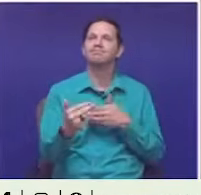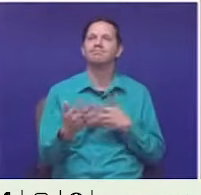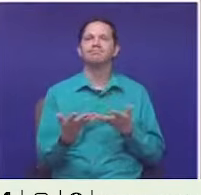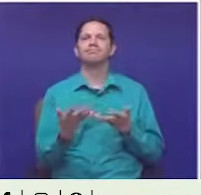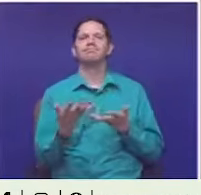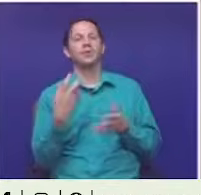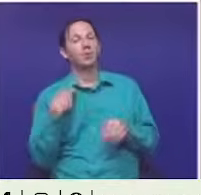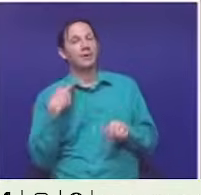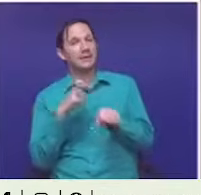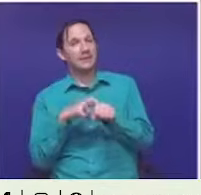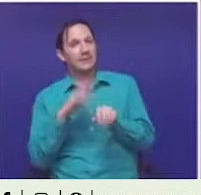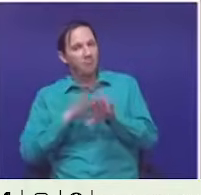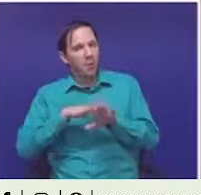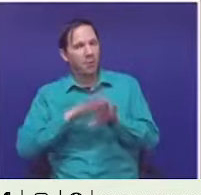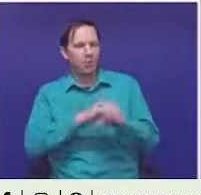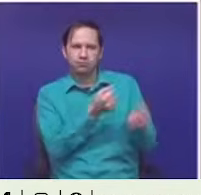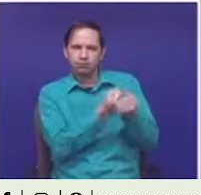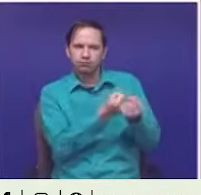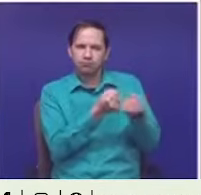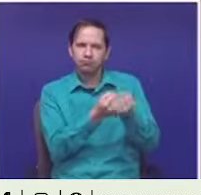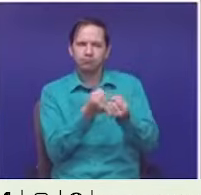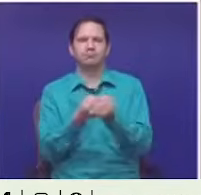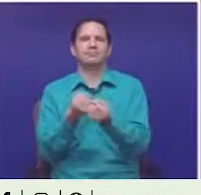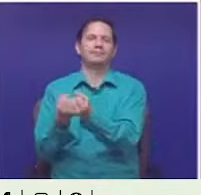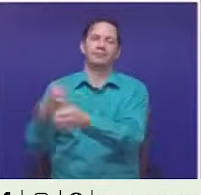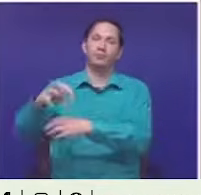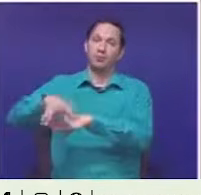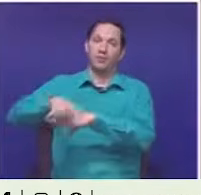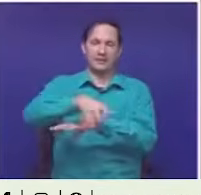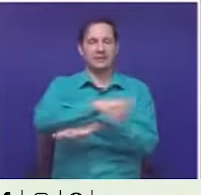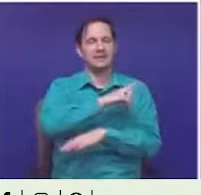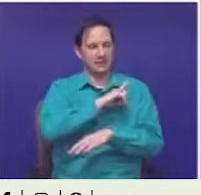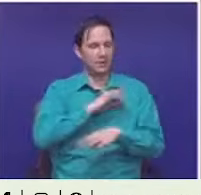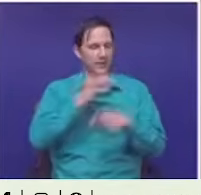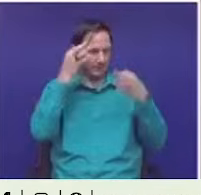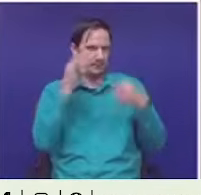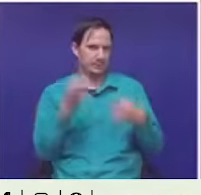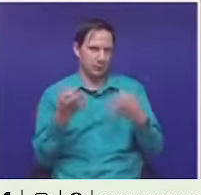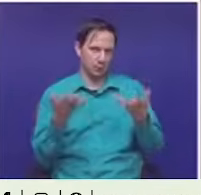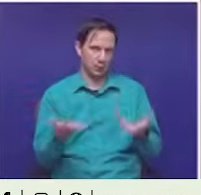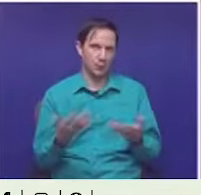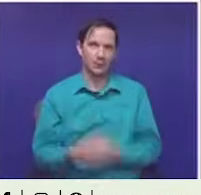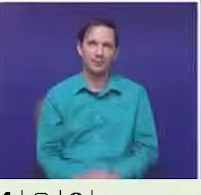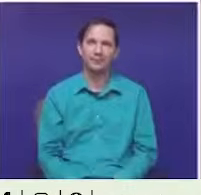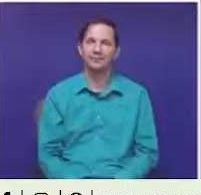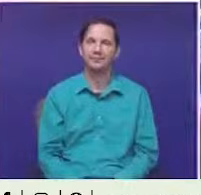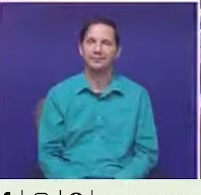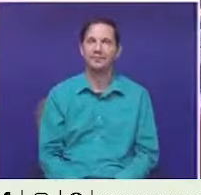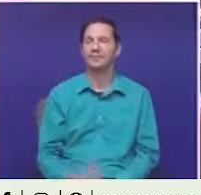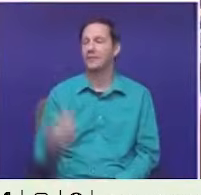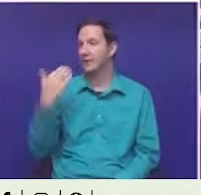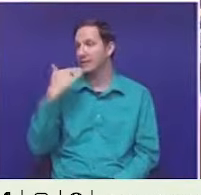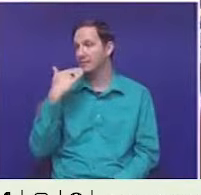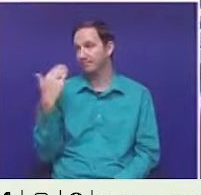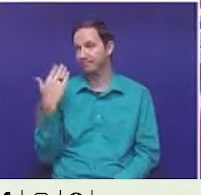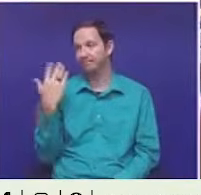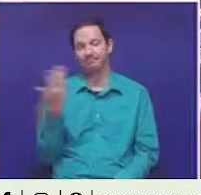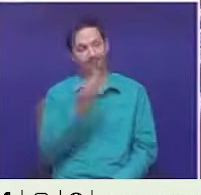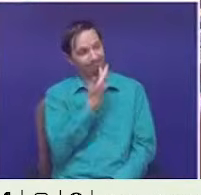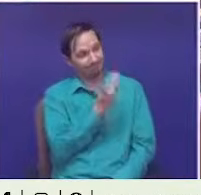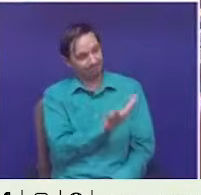that, we have to support provinces, and that's why we've taken the decision to do so. Thank you. Thank you very much,